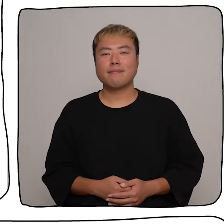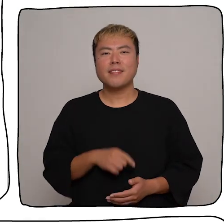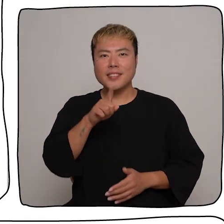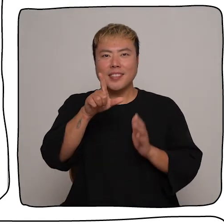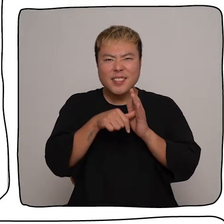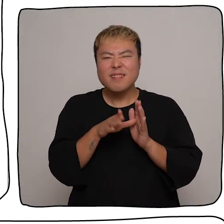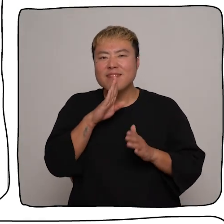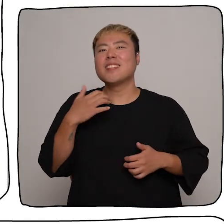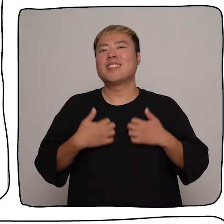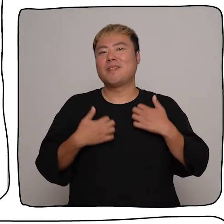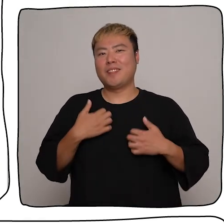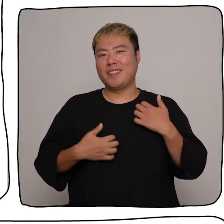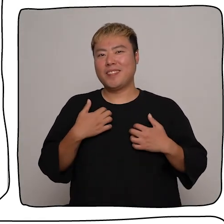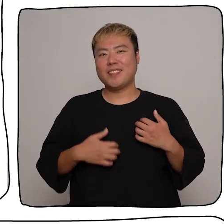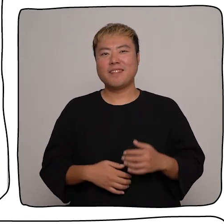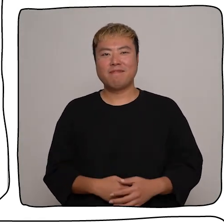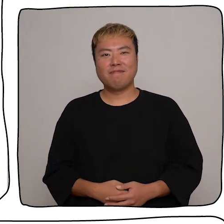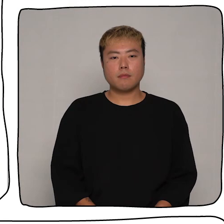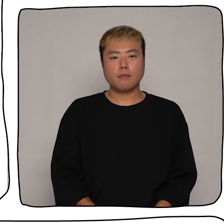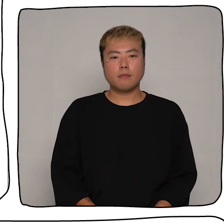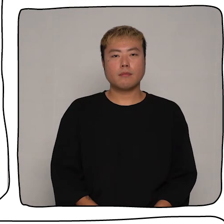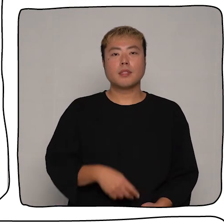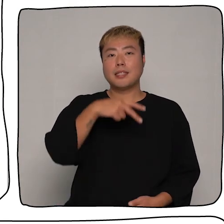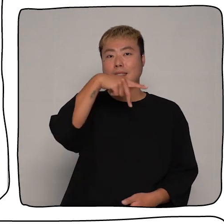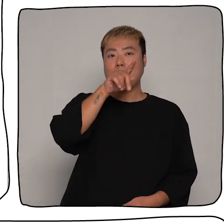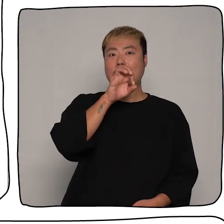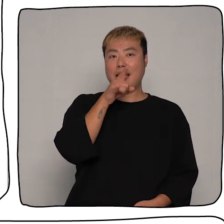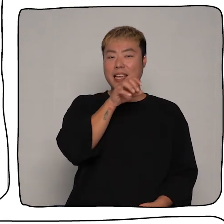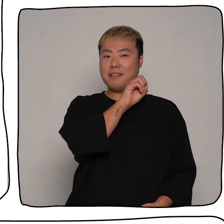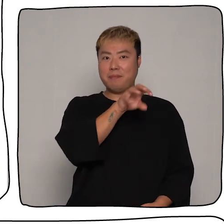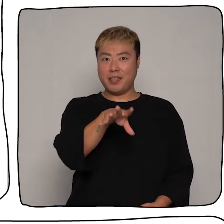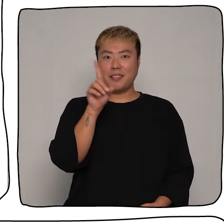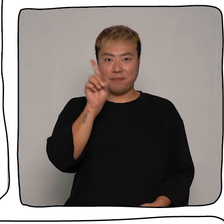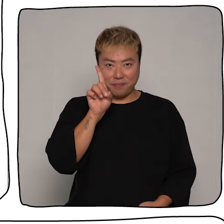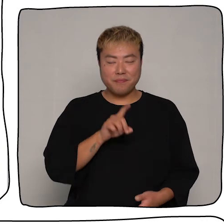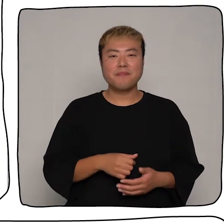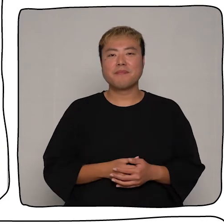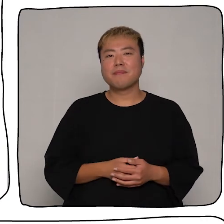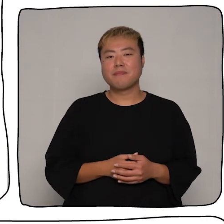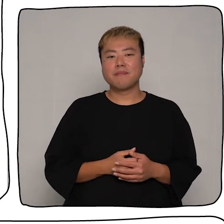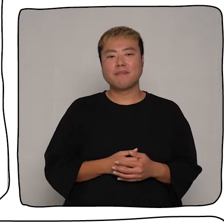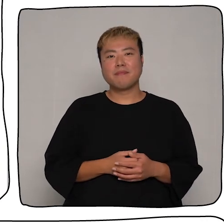Yeah, this was very fun. Here we have some comments by Sae.